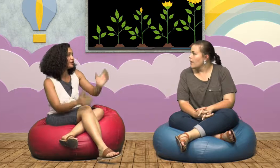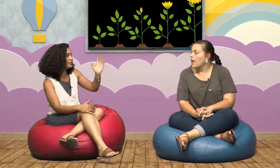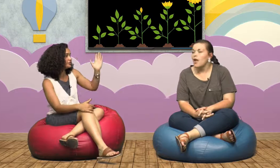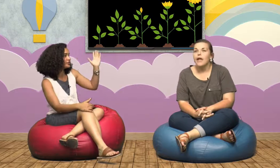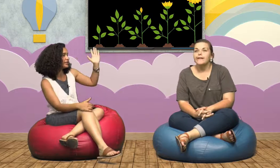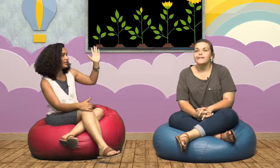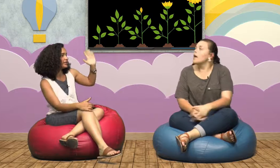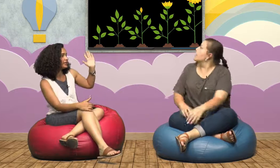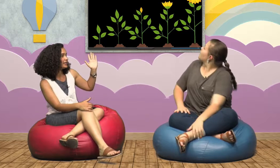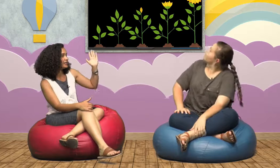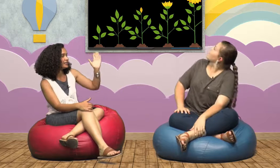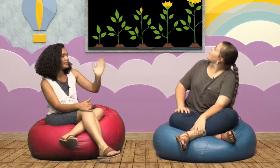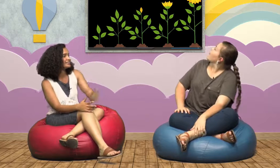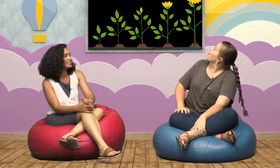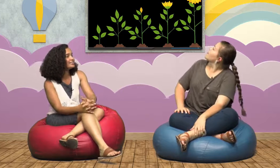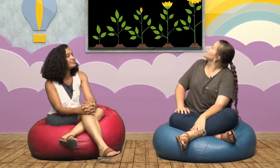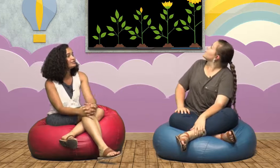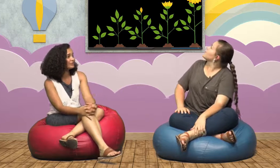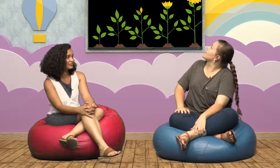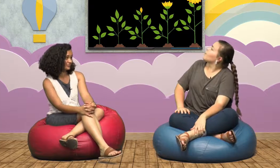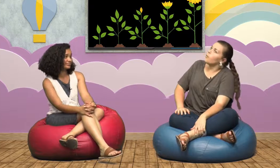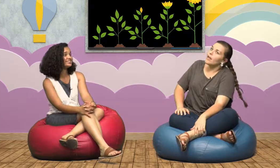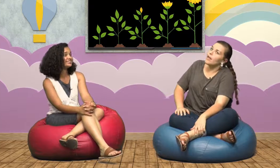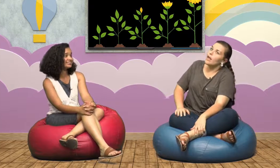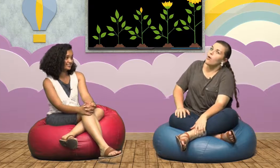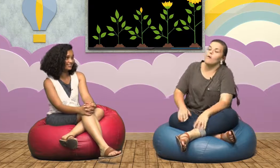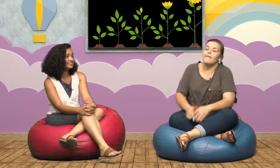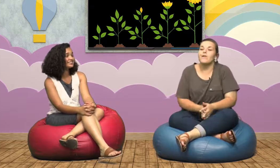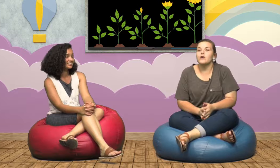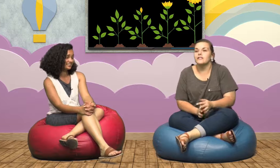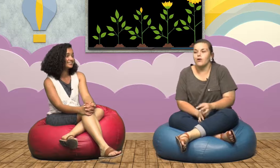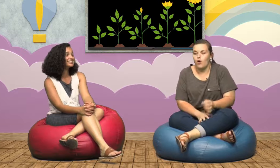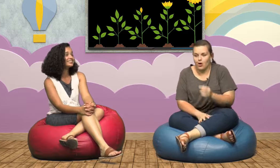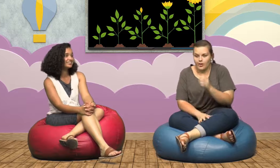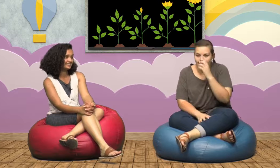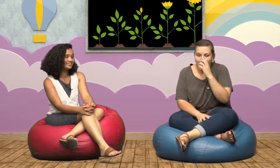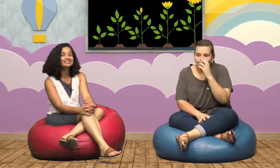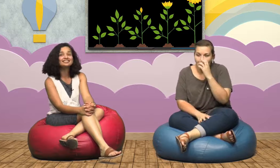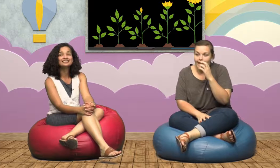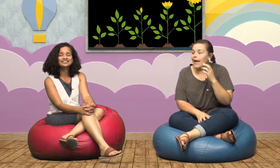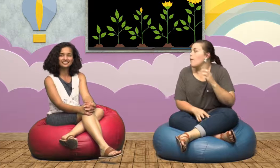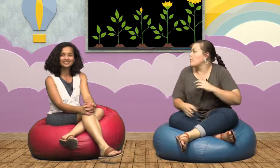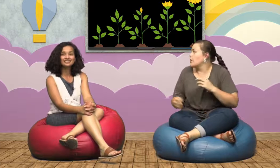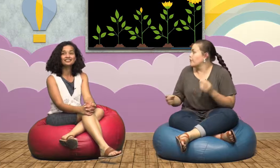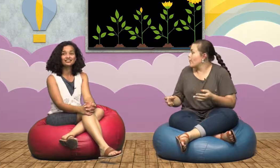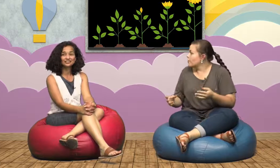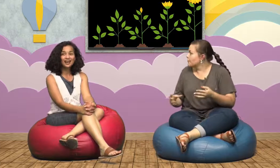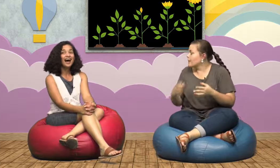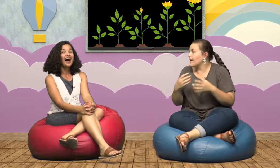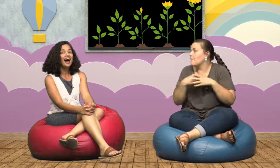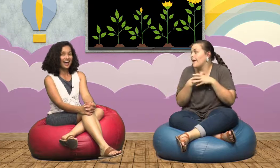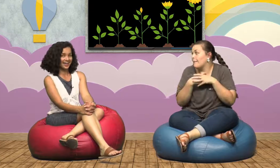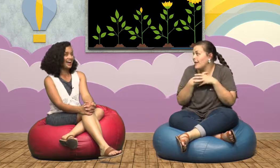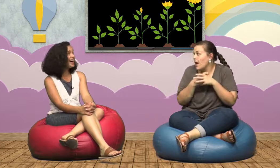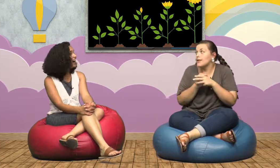From the photo on the screen. This looks like we will be focusing on like how a plant grows